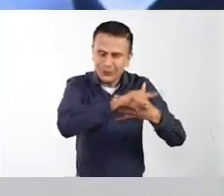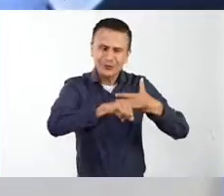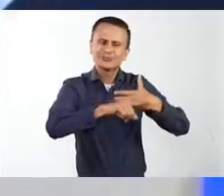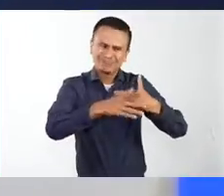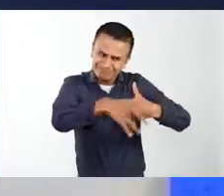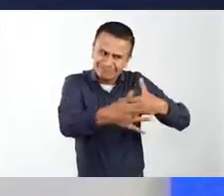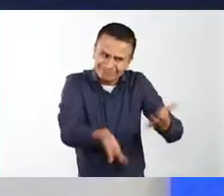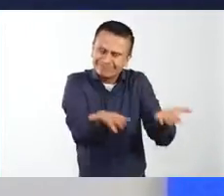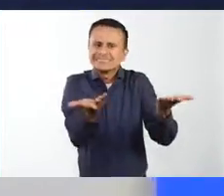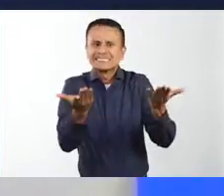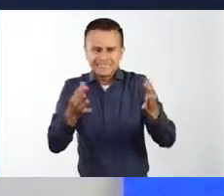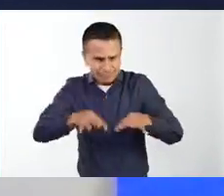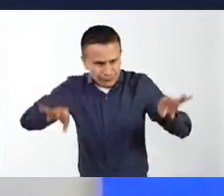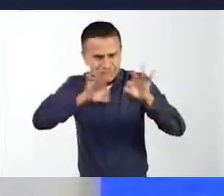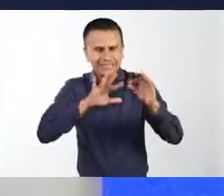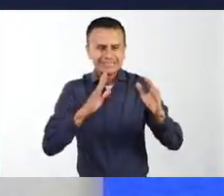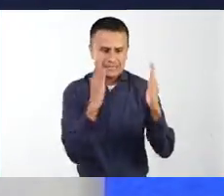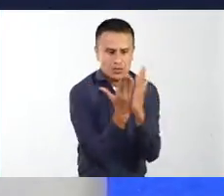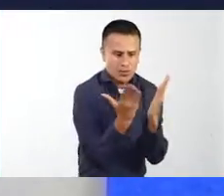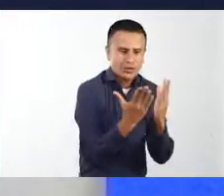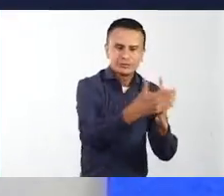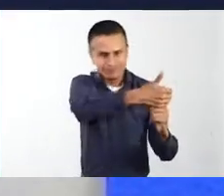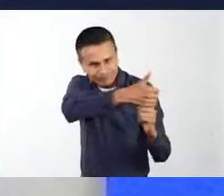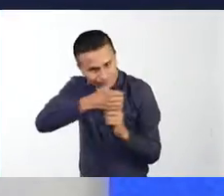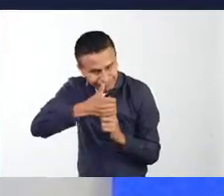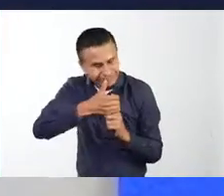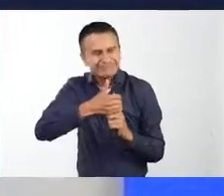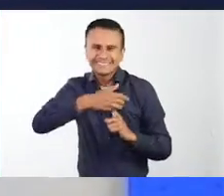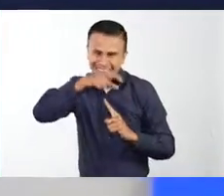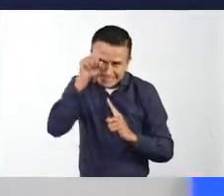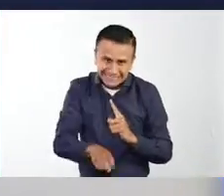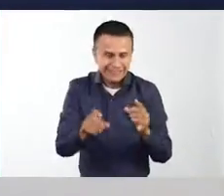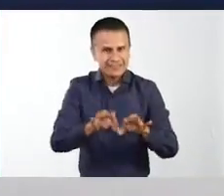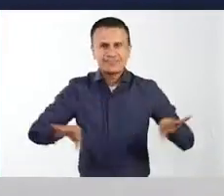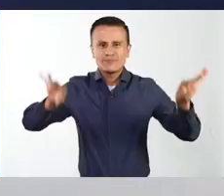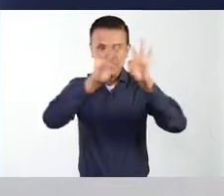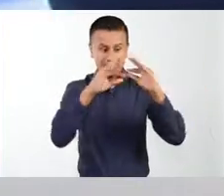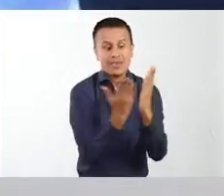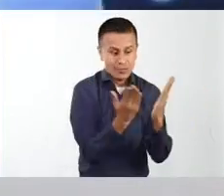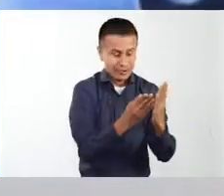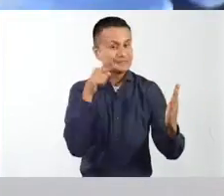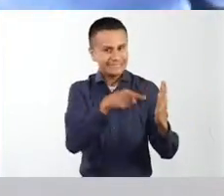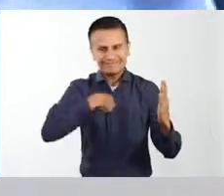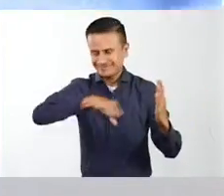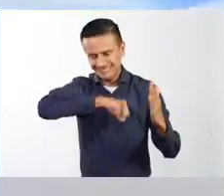buildings that we have to protect and we have to